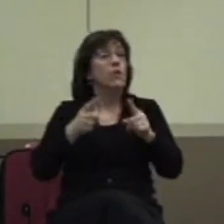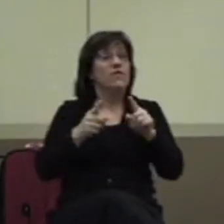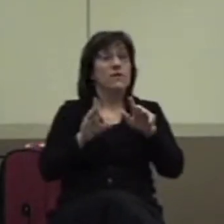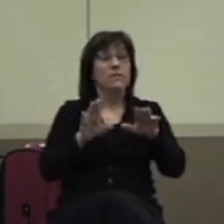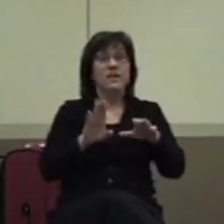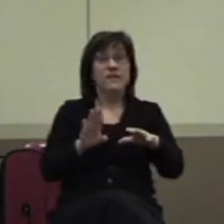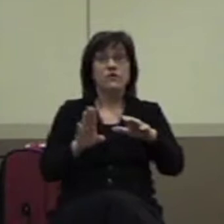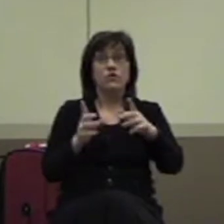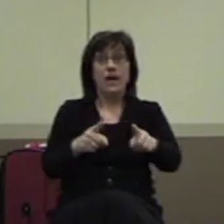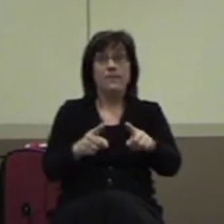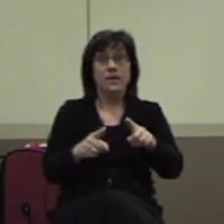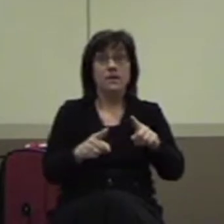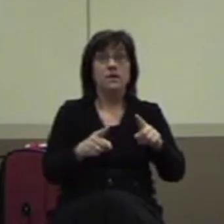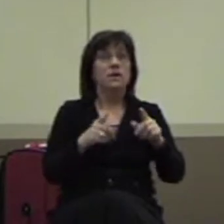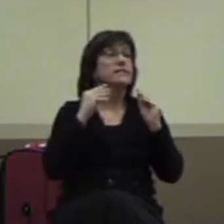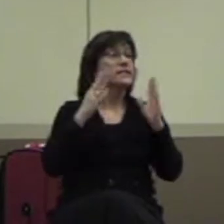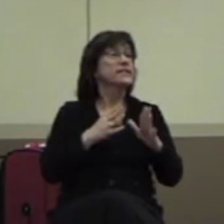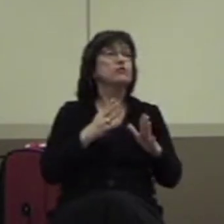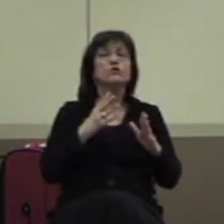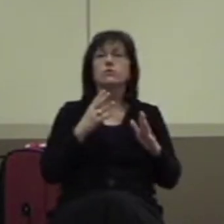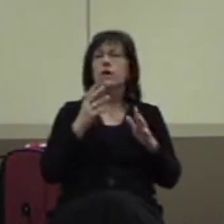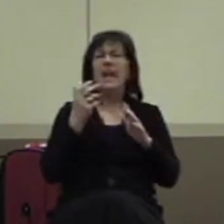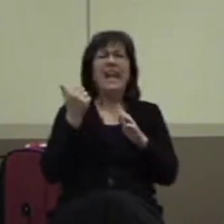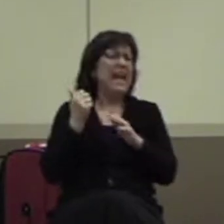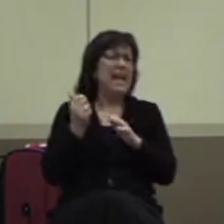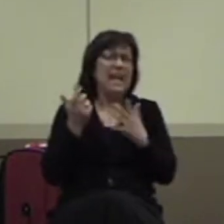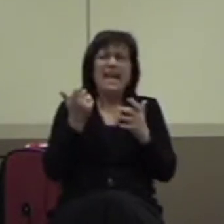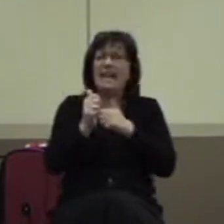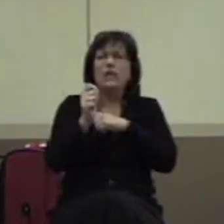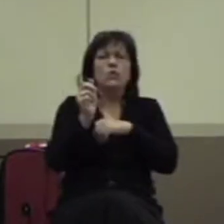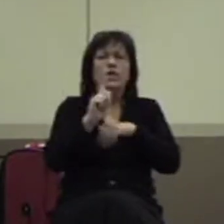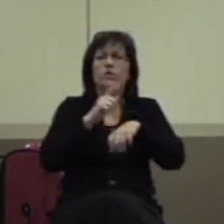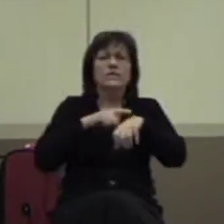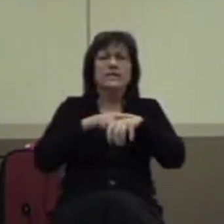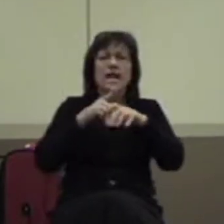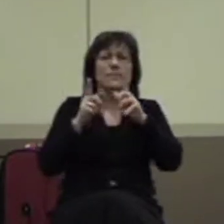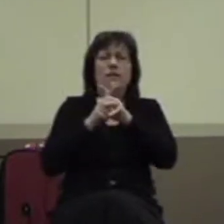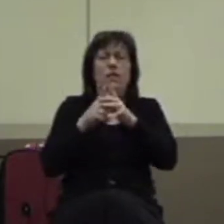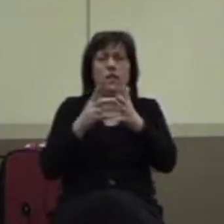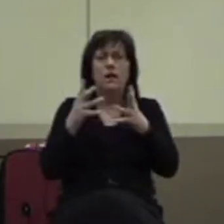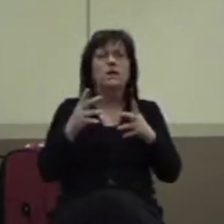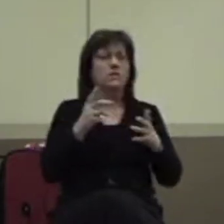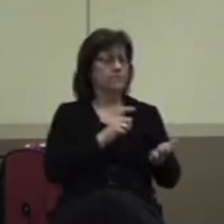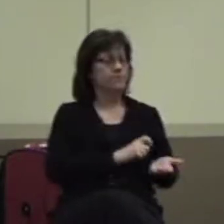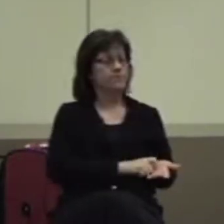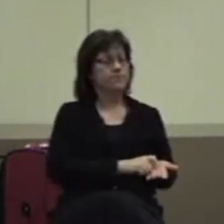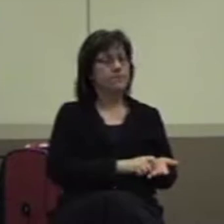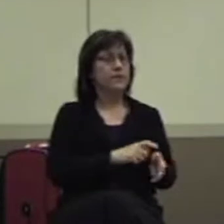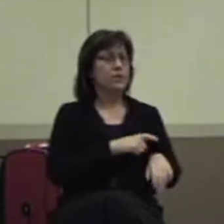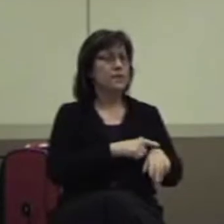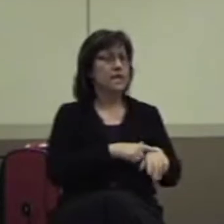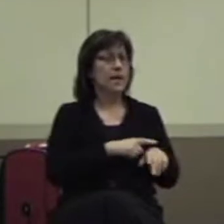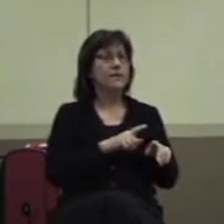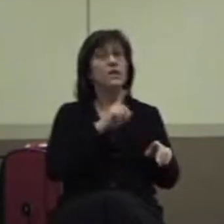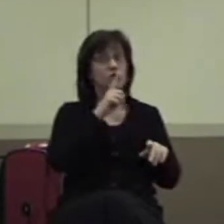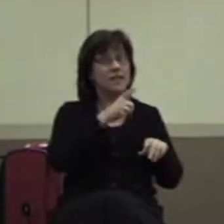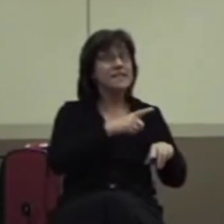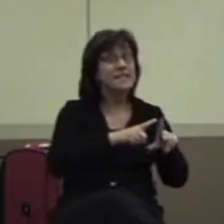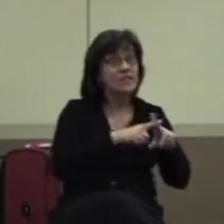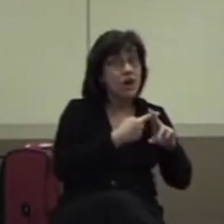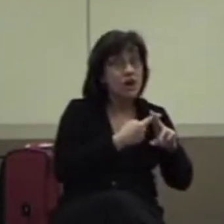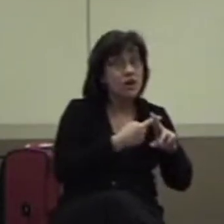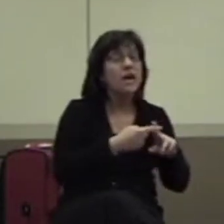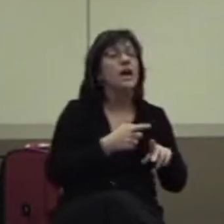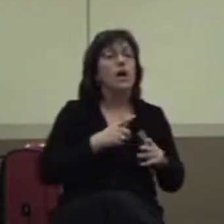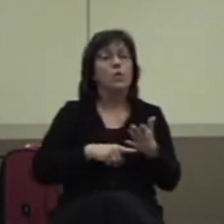to do in the heat of the moment is anywhere in the room write down which behavior showed up, what time it really started, and what time it